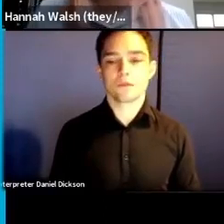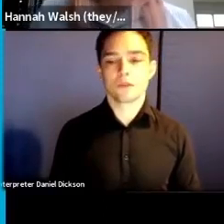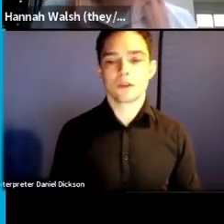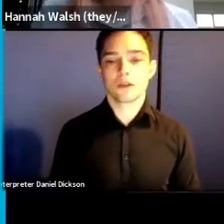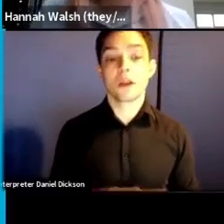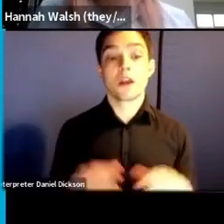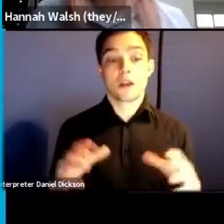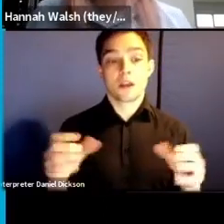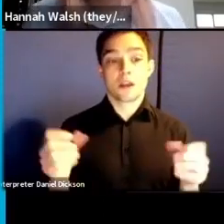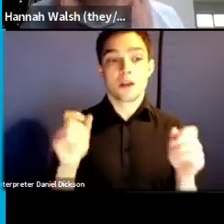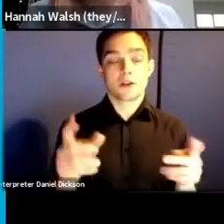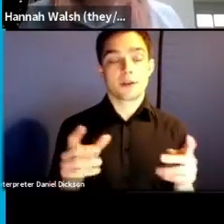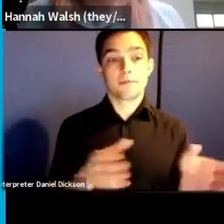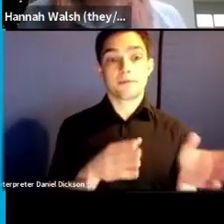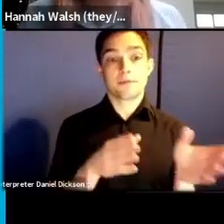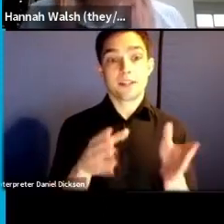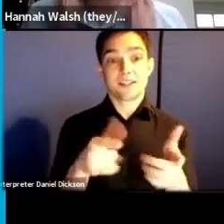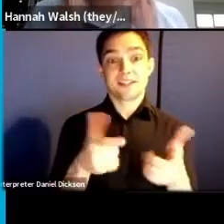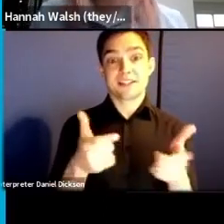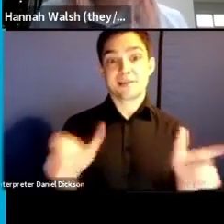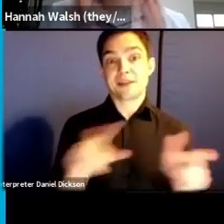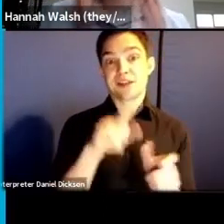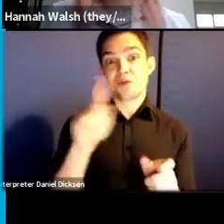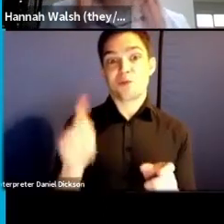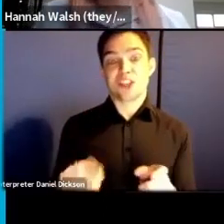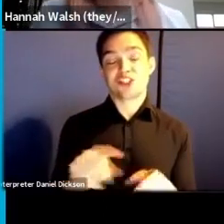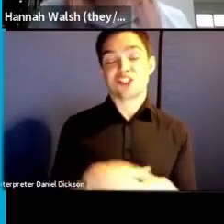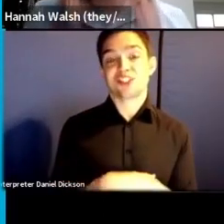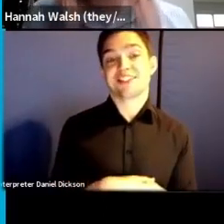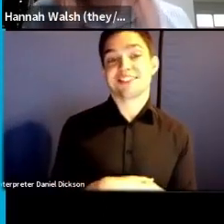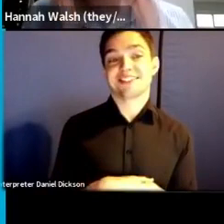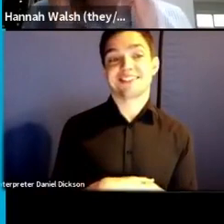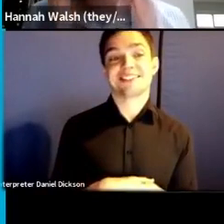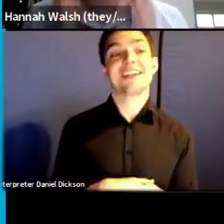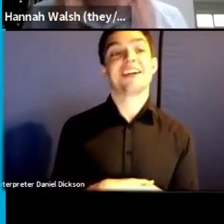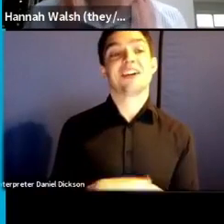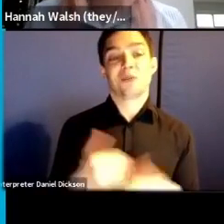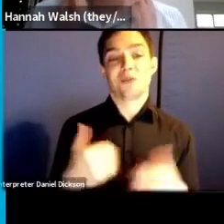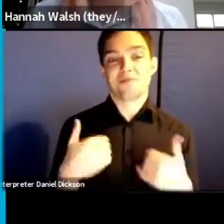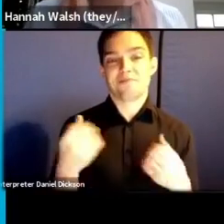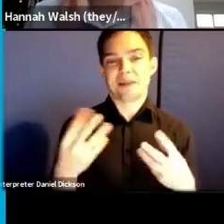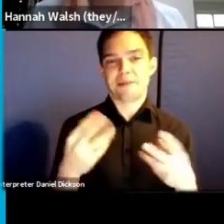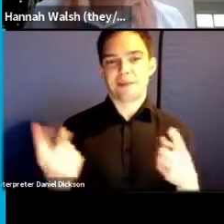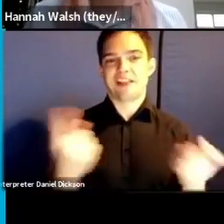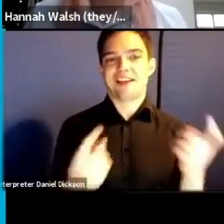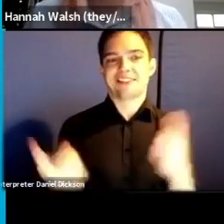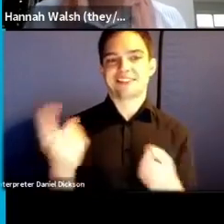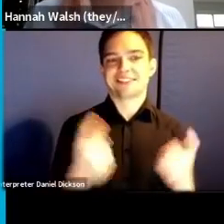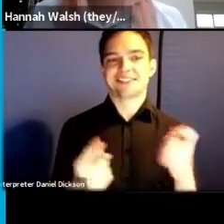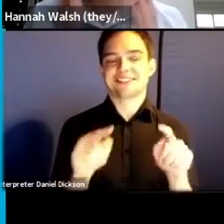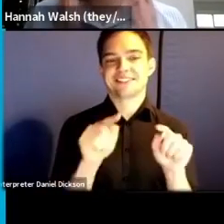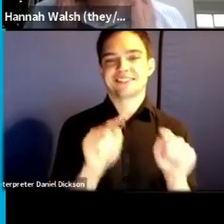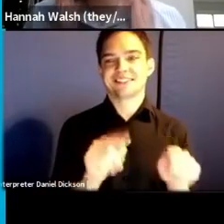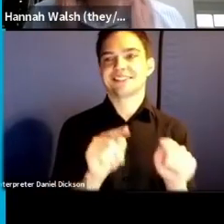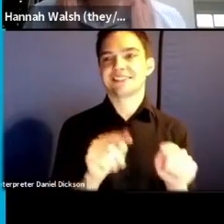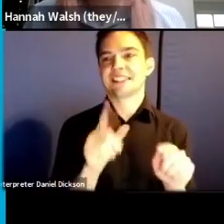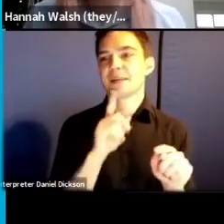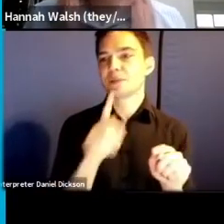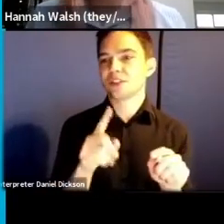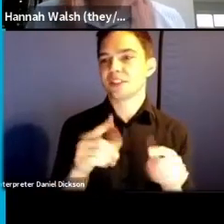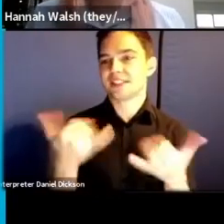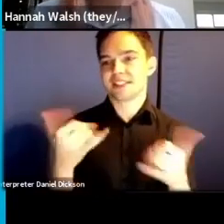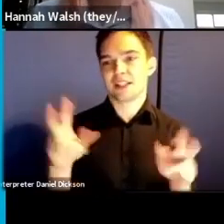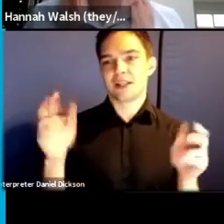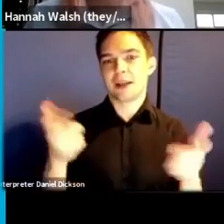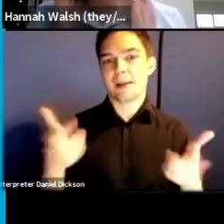Okay, now this is a big question we have gotten from a lot of people, and I'm sure it's still a big issue